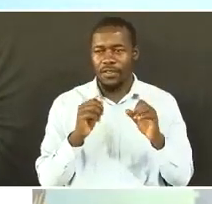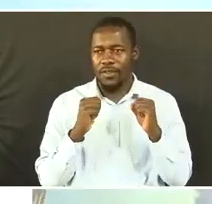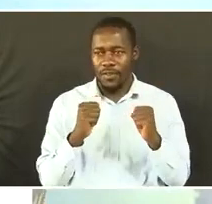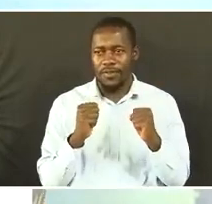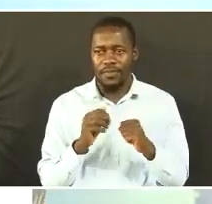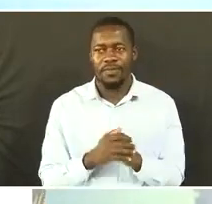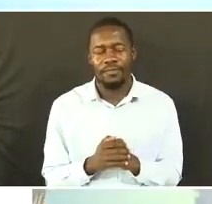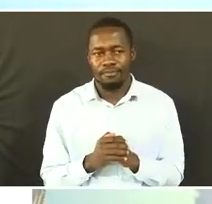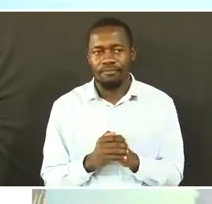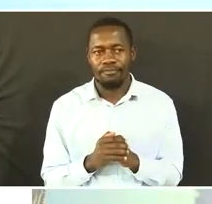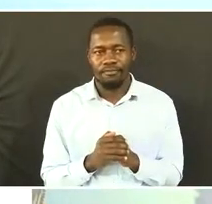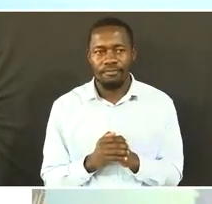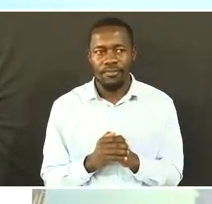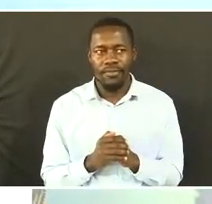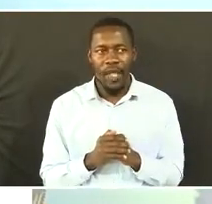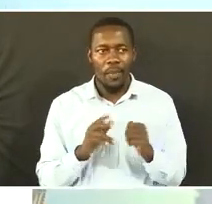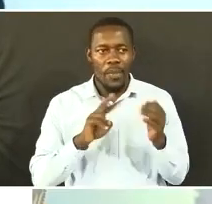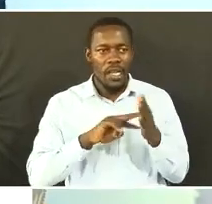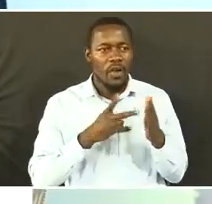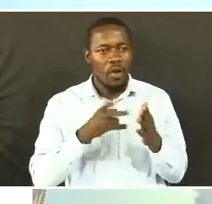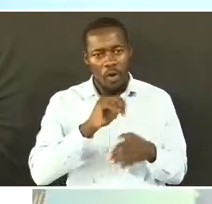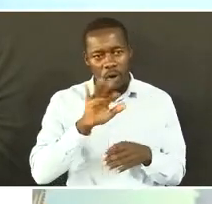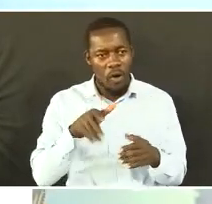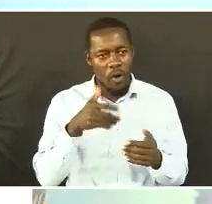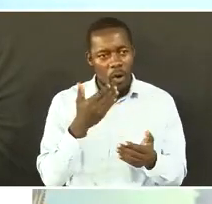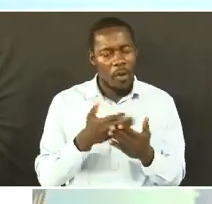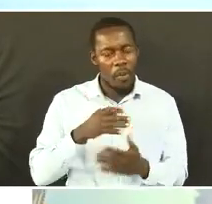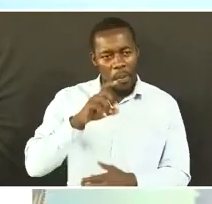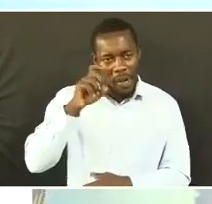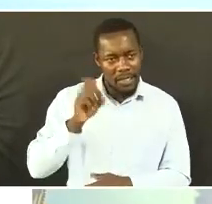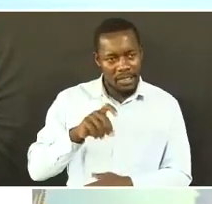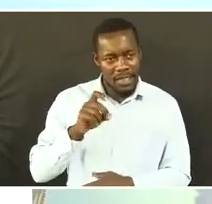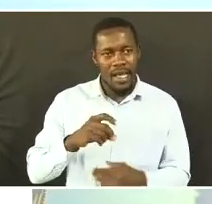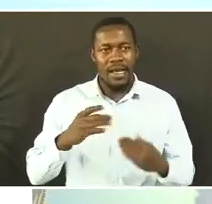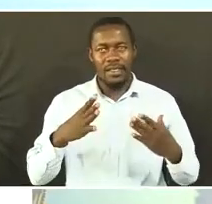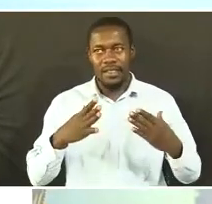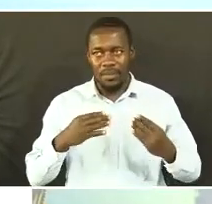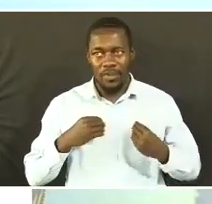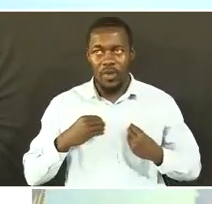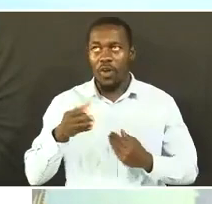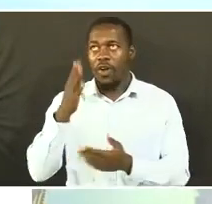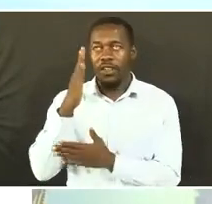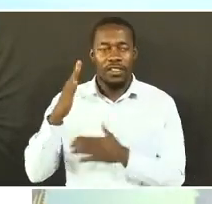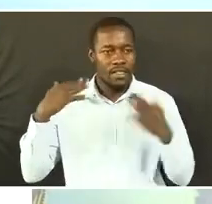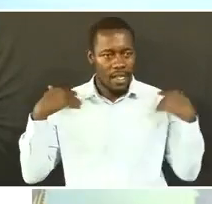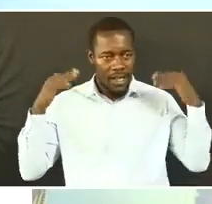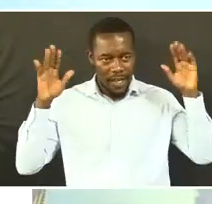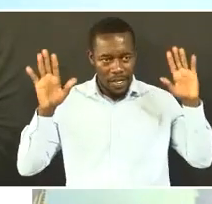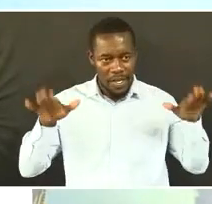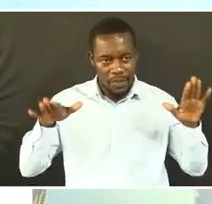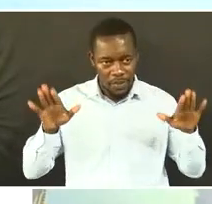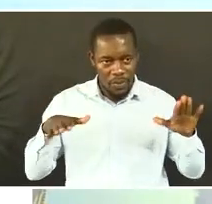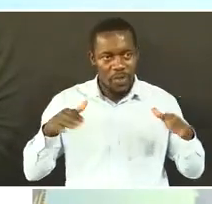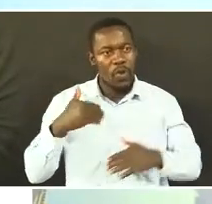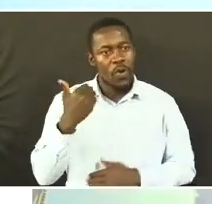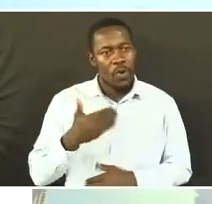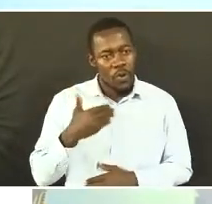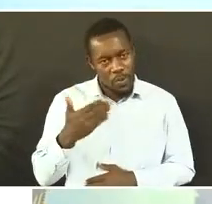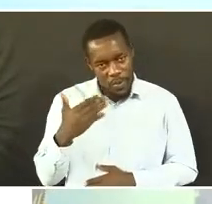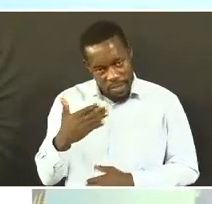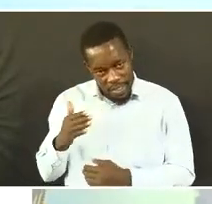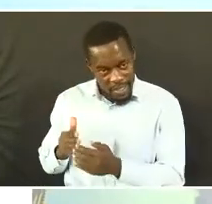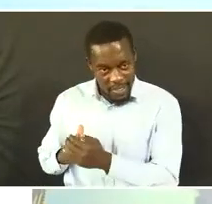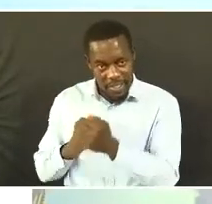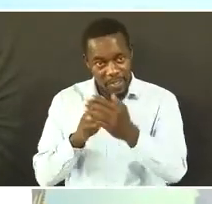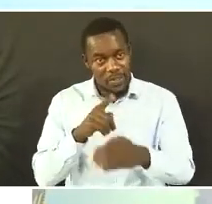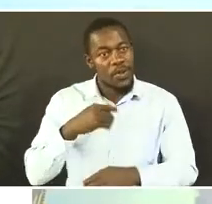Then and only then will we be persuaded that the angels from the throne of God above guarded and attended our footsteps from day to